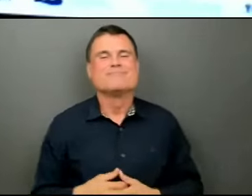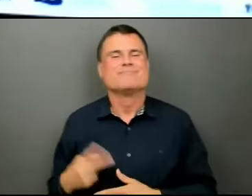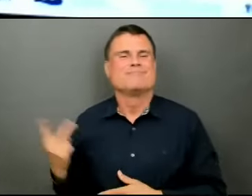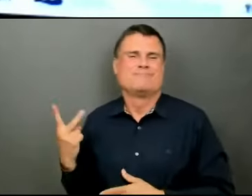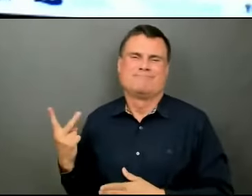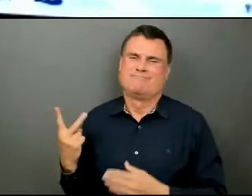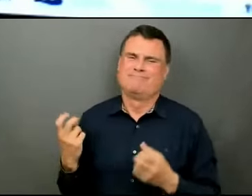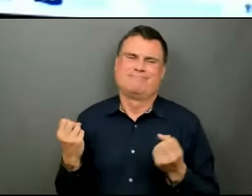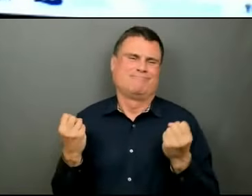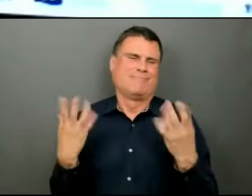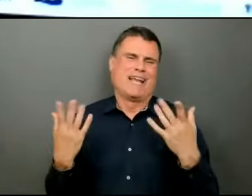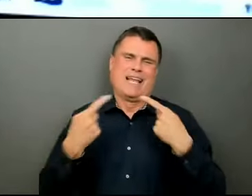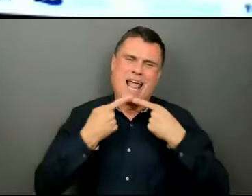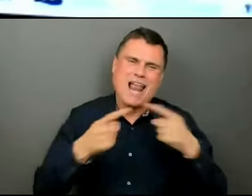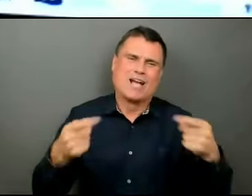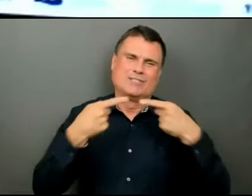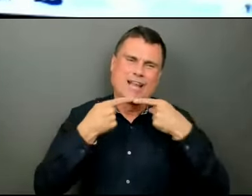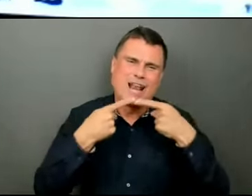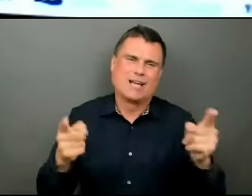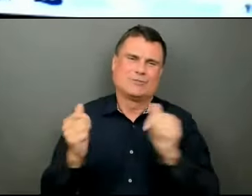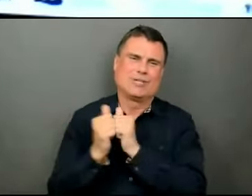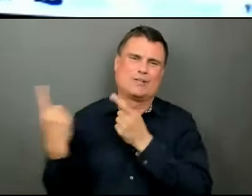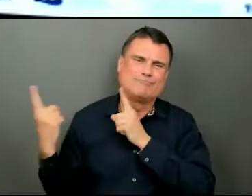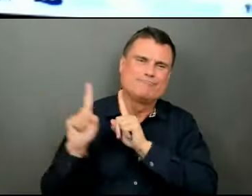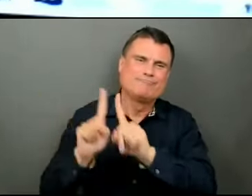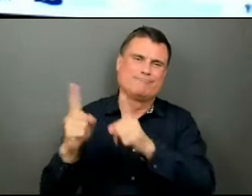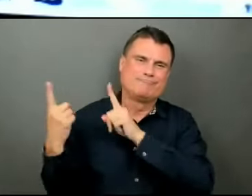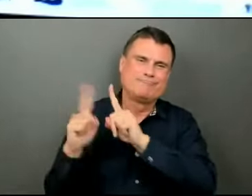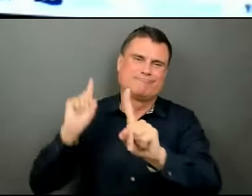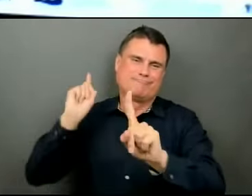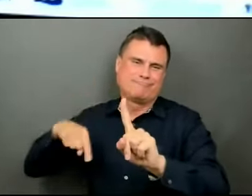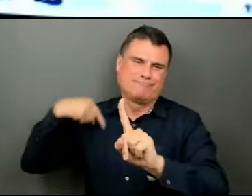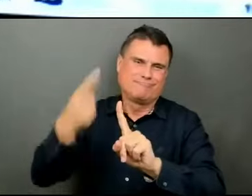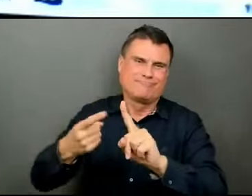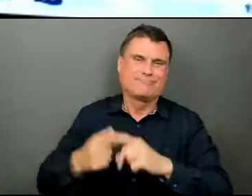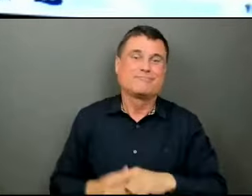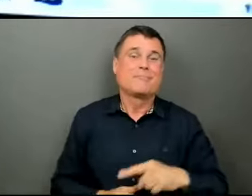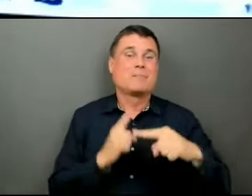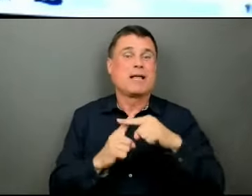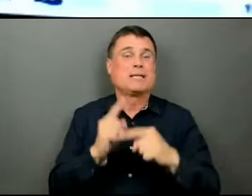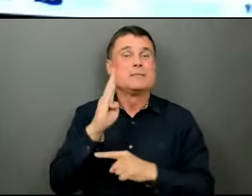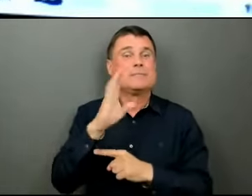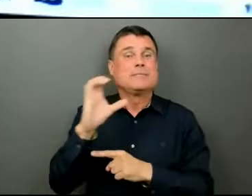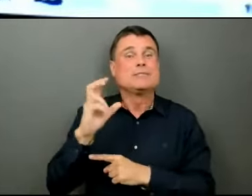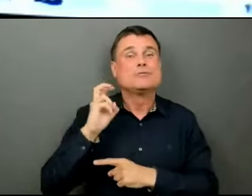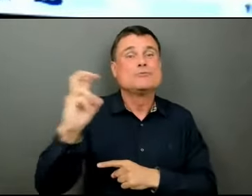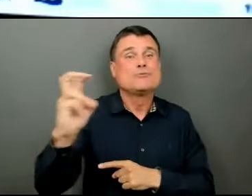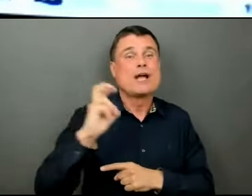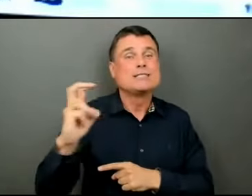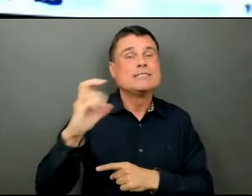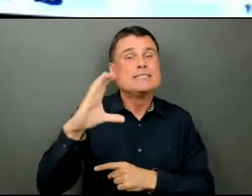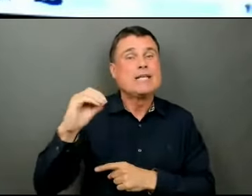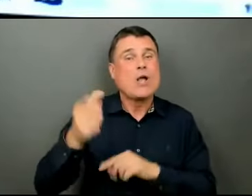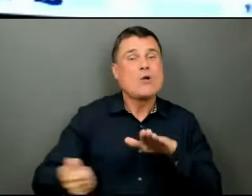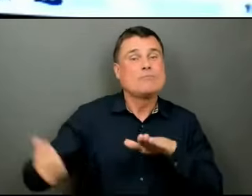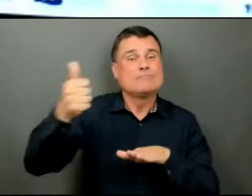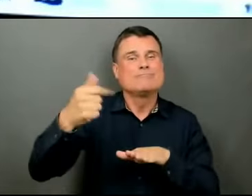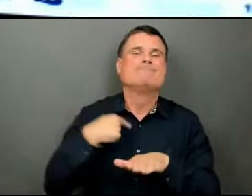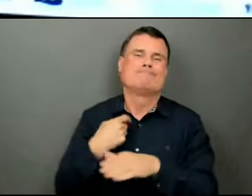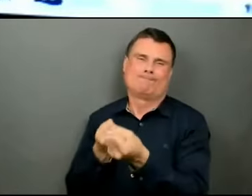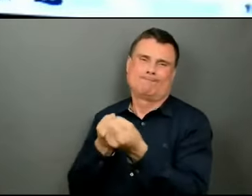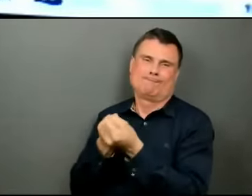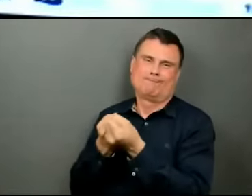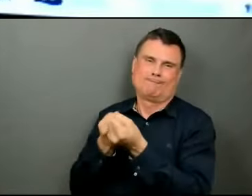announcements together, as well as Gigi Chen-Kuo, doing lots of things with TransLink too, which is